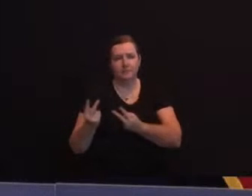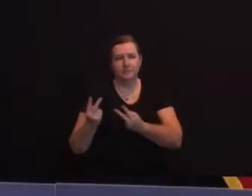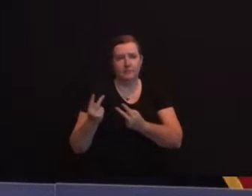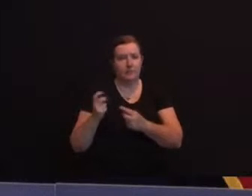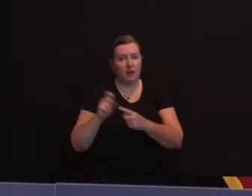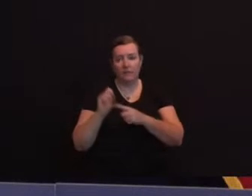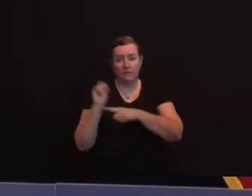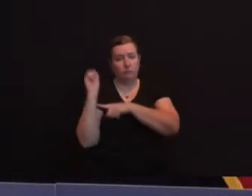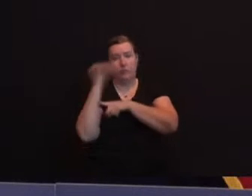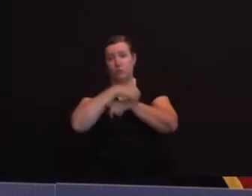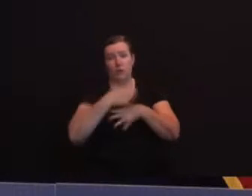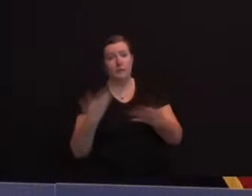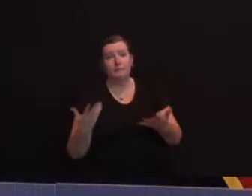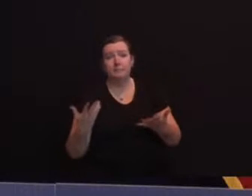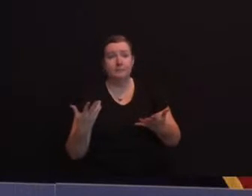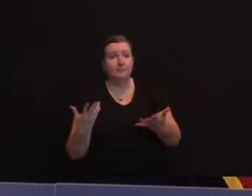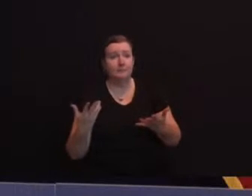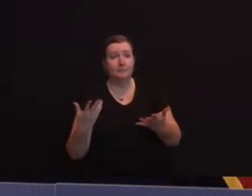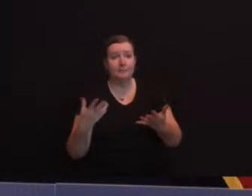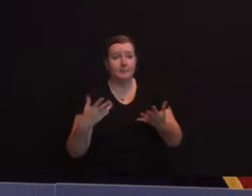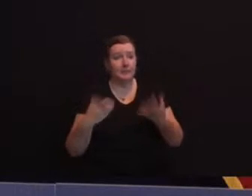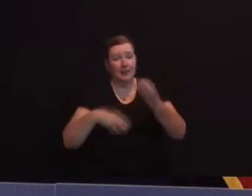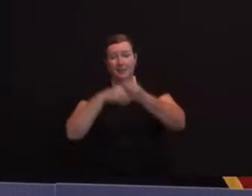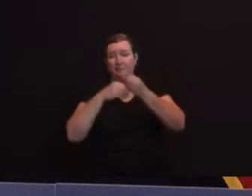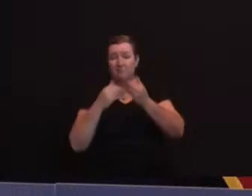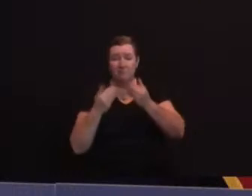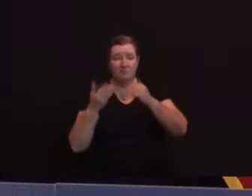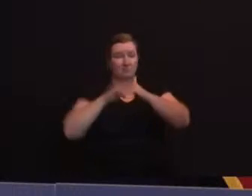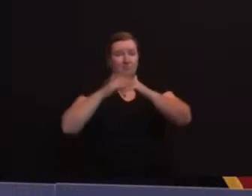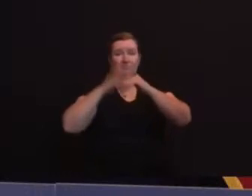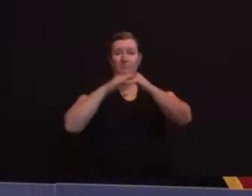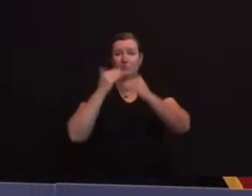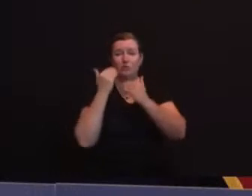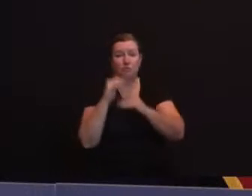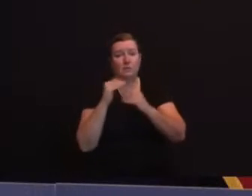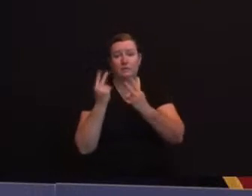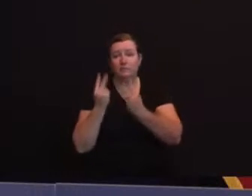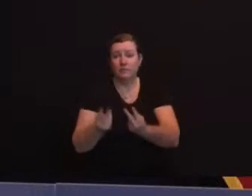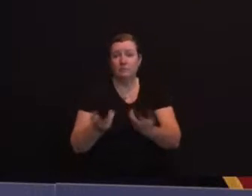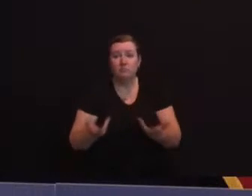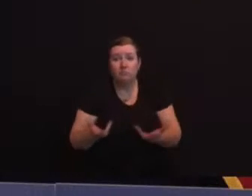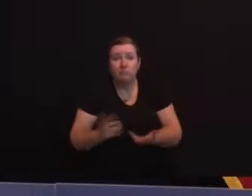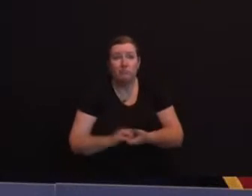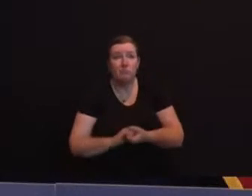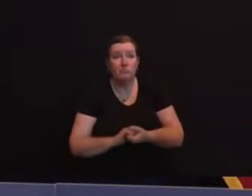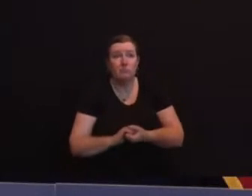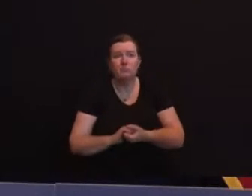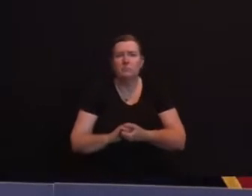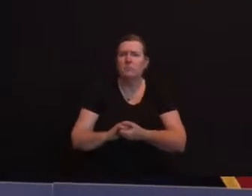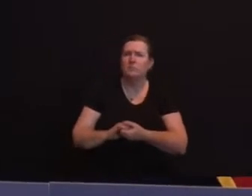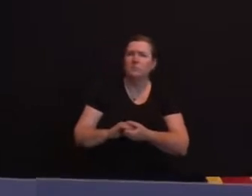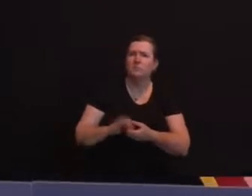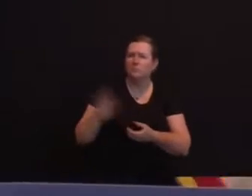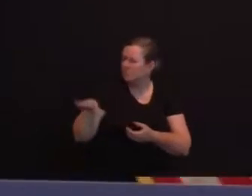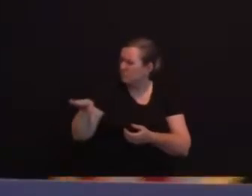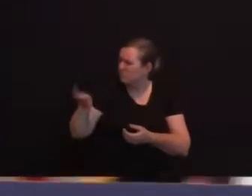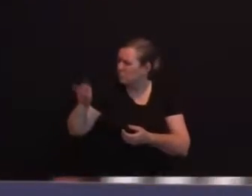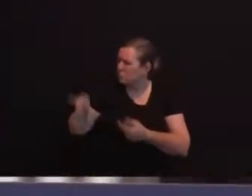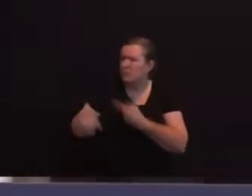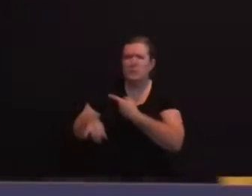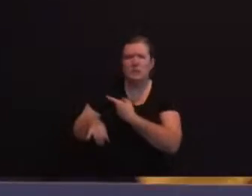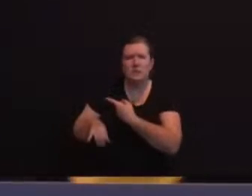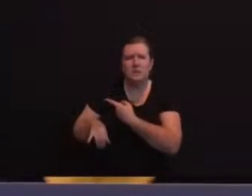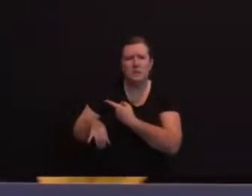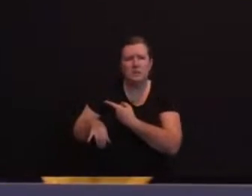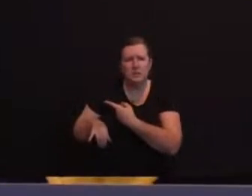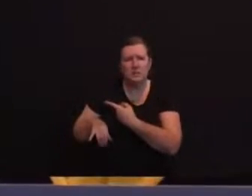put in more restrictive visitation. Judy, I assume this is a rhetorical question in terms of